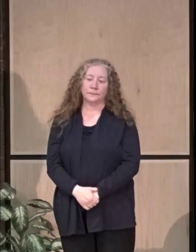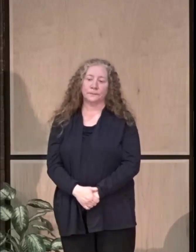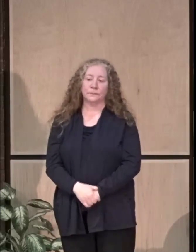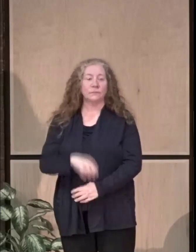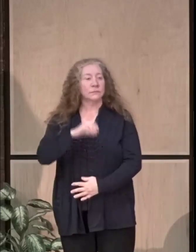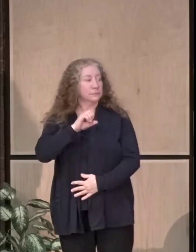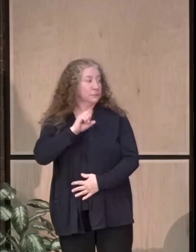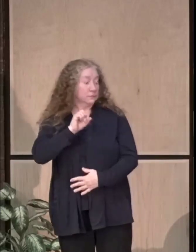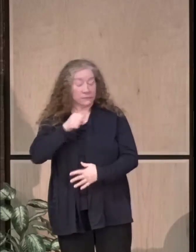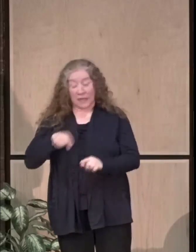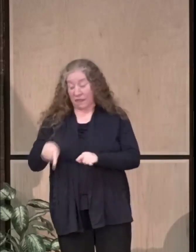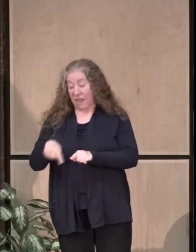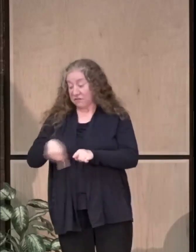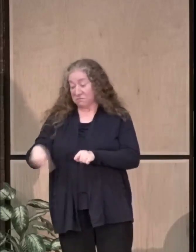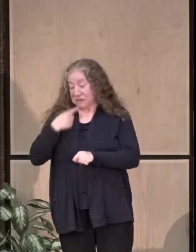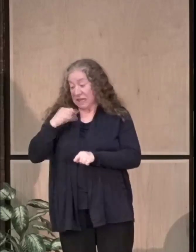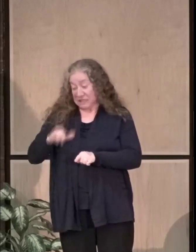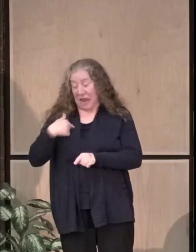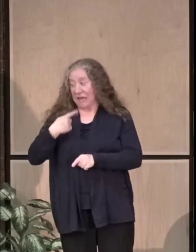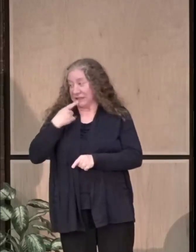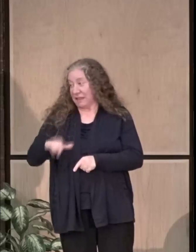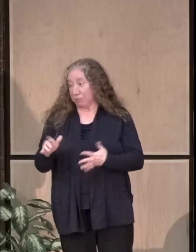Correct? I see that, the transcript says. And then